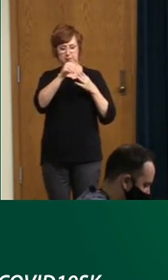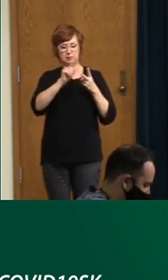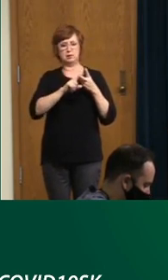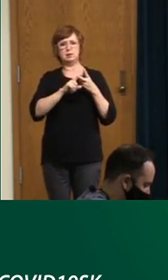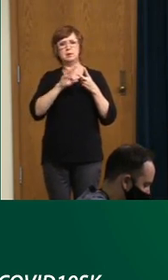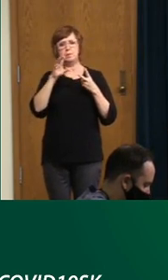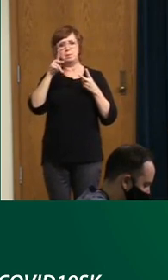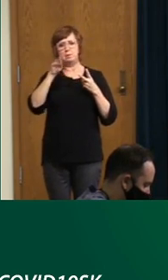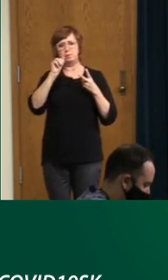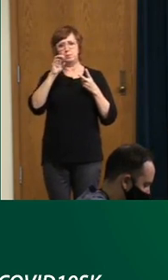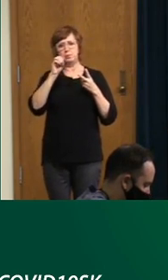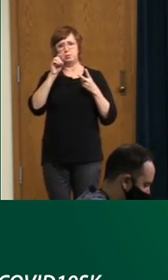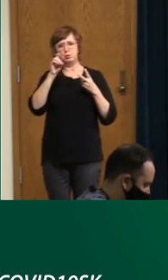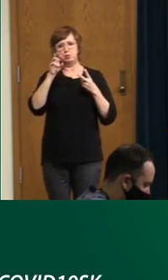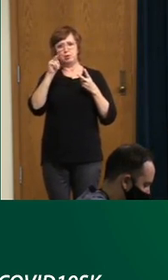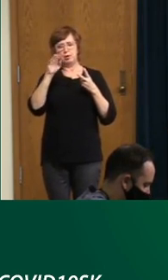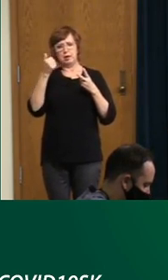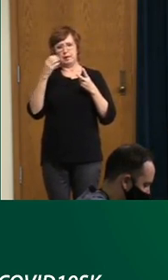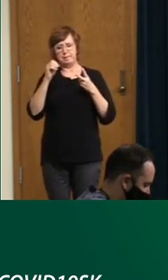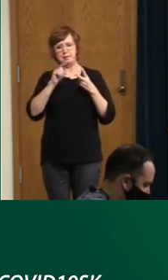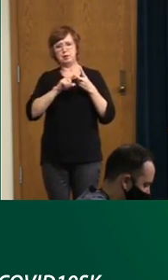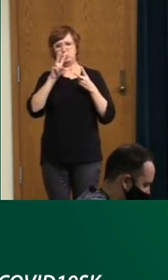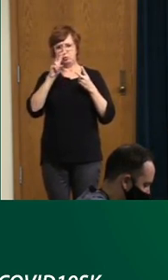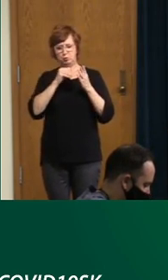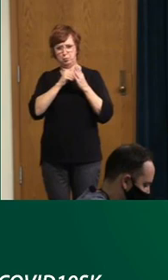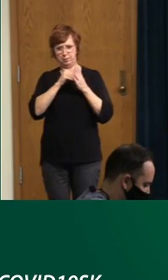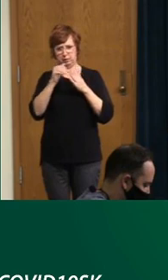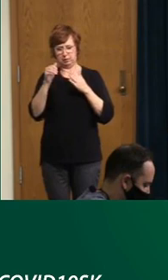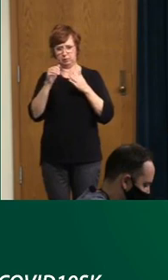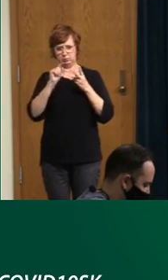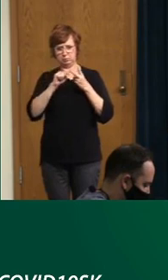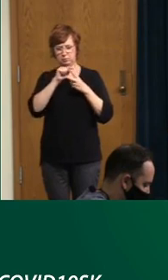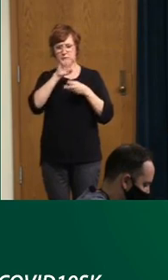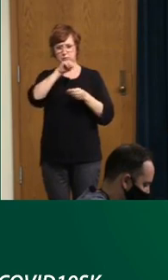will receive approximately 180,000.